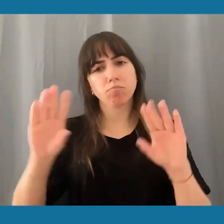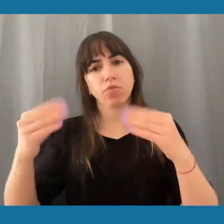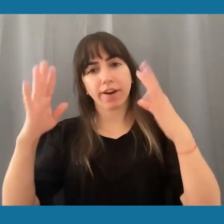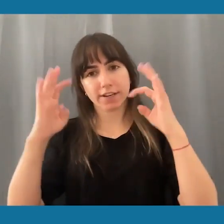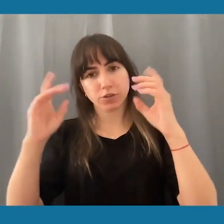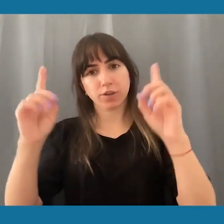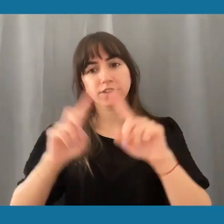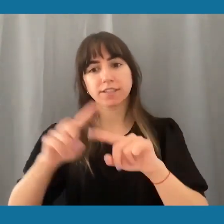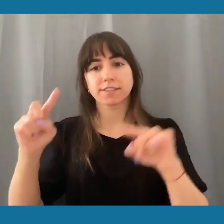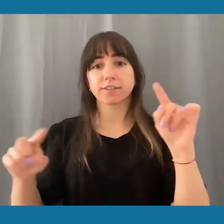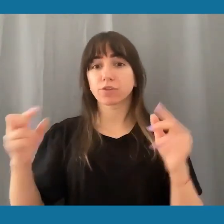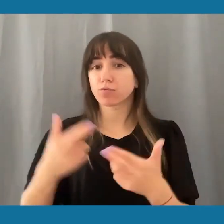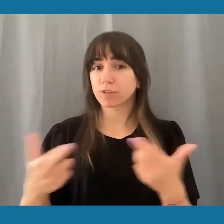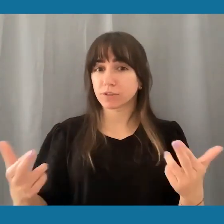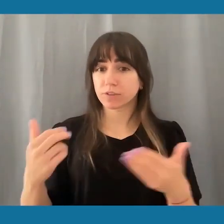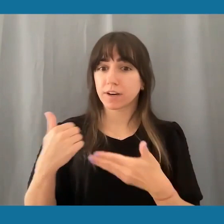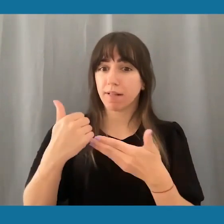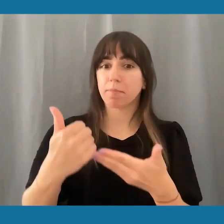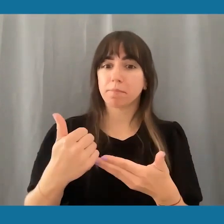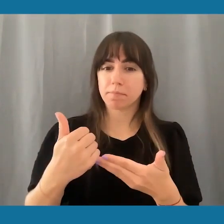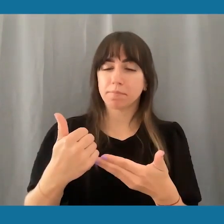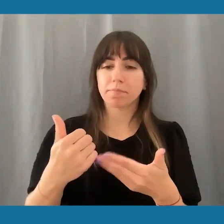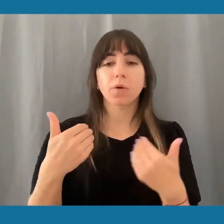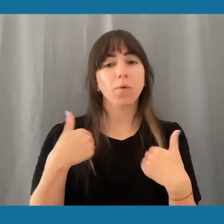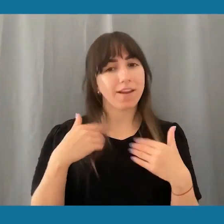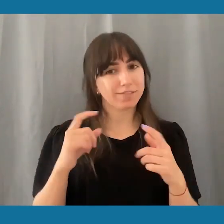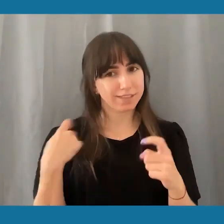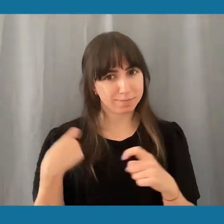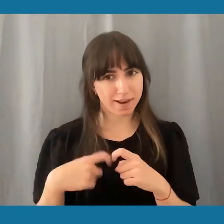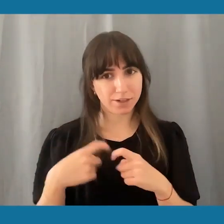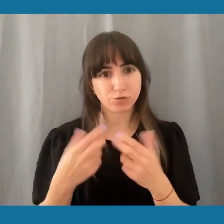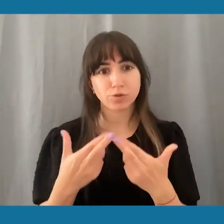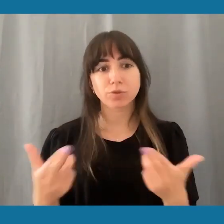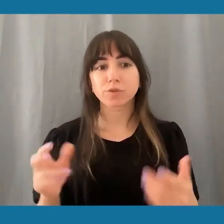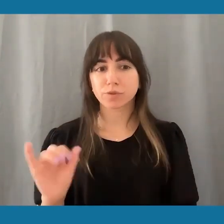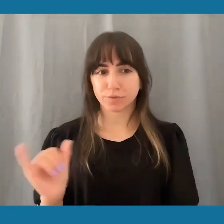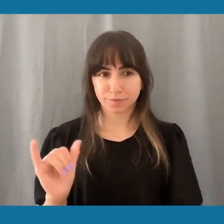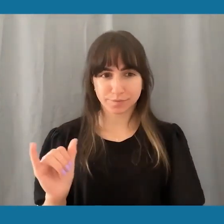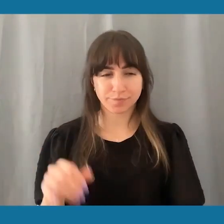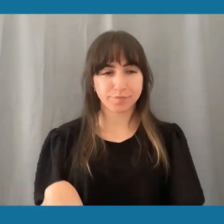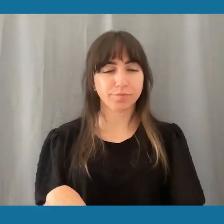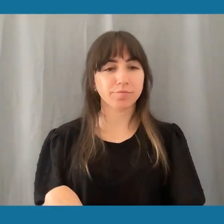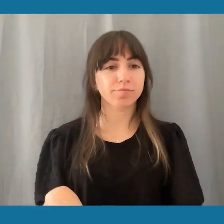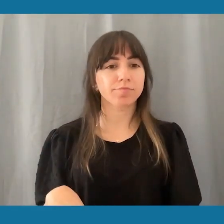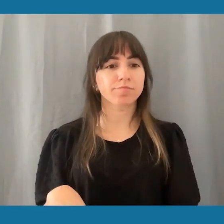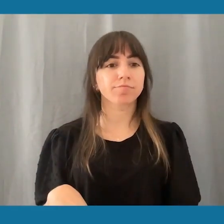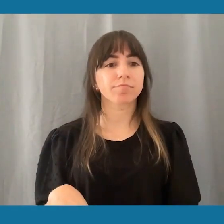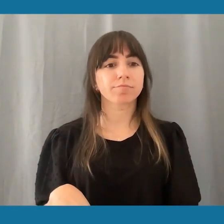chat, as well as customer service is available Monday through Friday, 9 a.m. to 6 p.m.